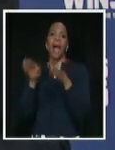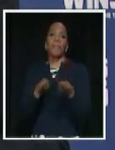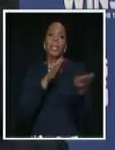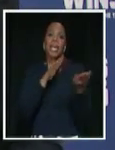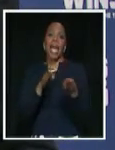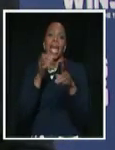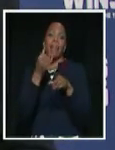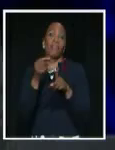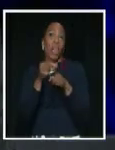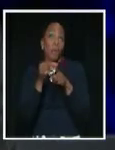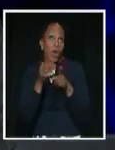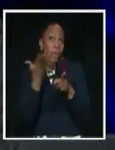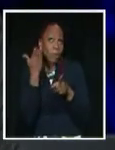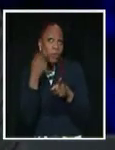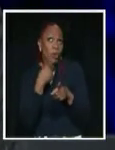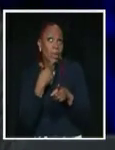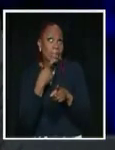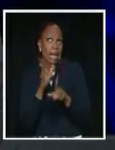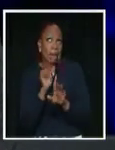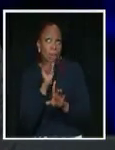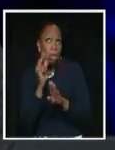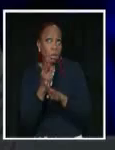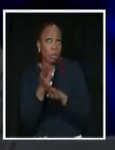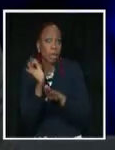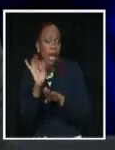use again.